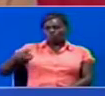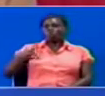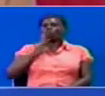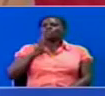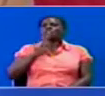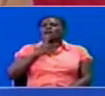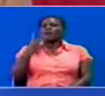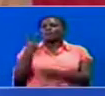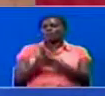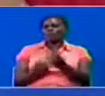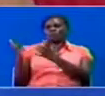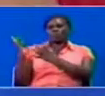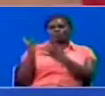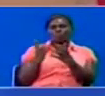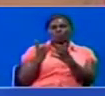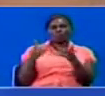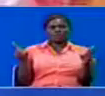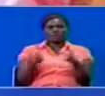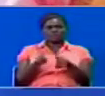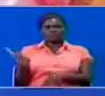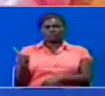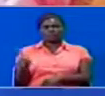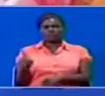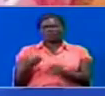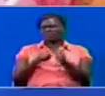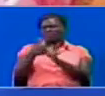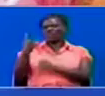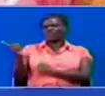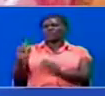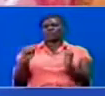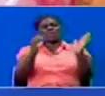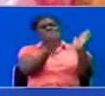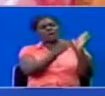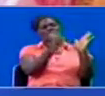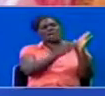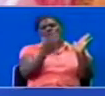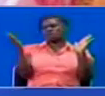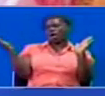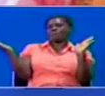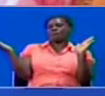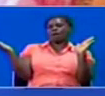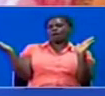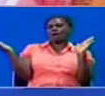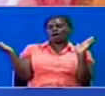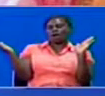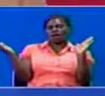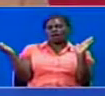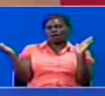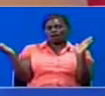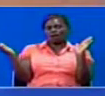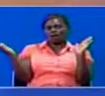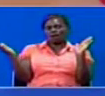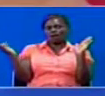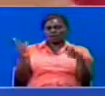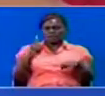Yeah? It is close to Nairobi. Alfred Mutua kidogo alijaribu Machakos. Alijaribu Machakos.